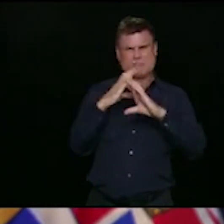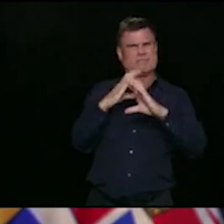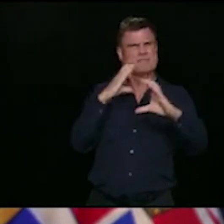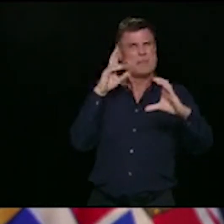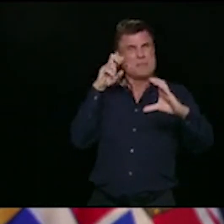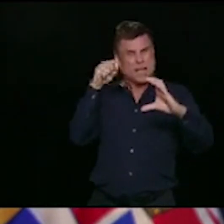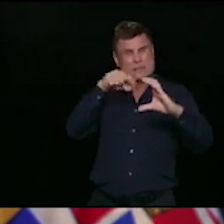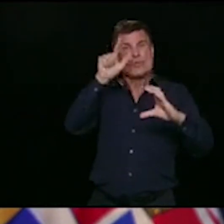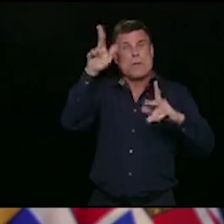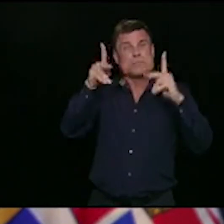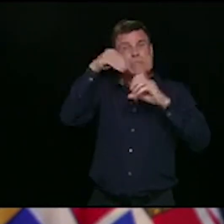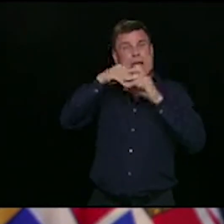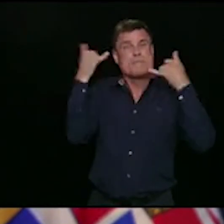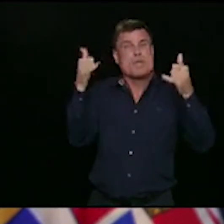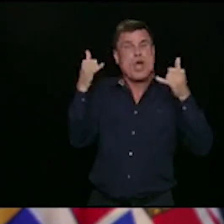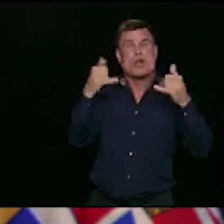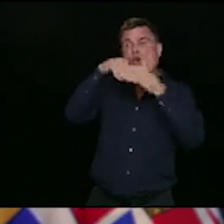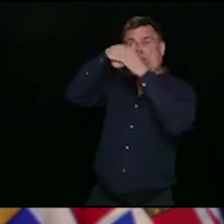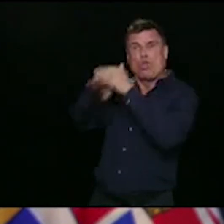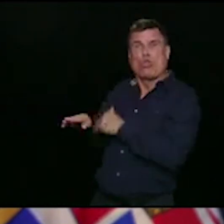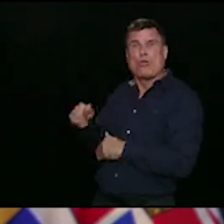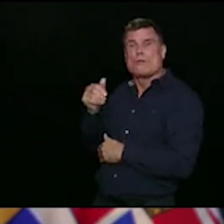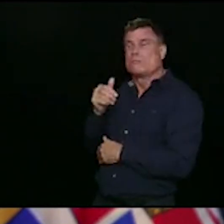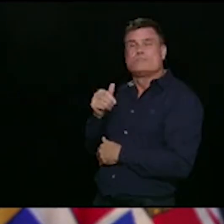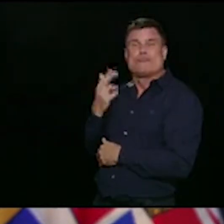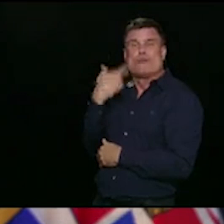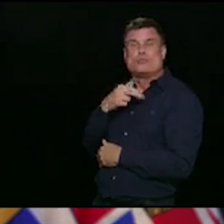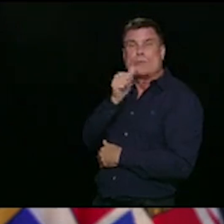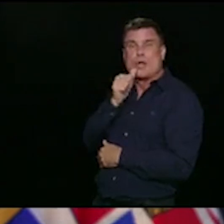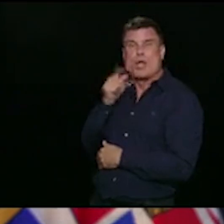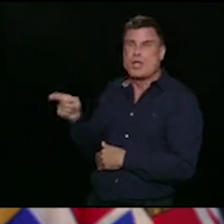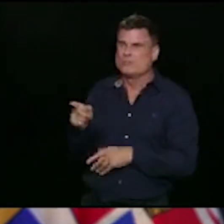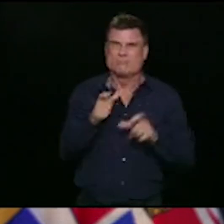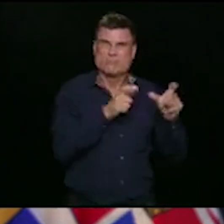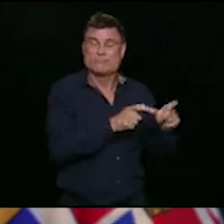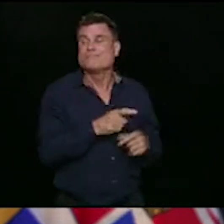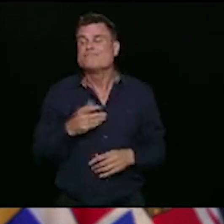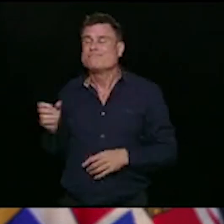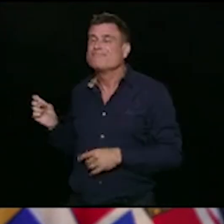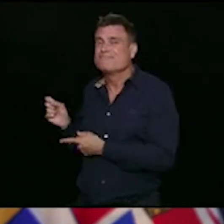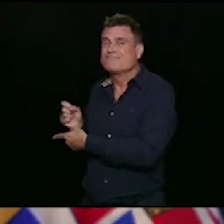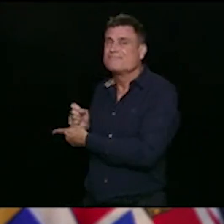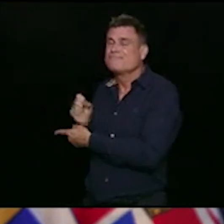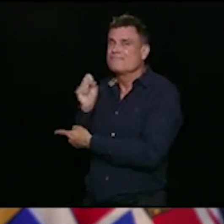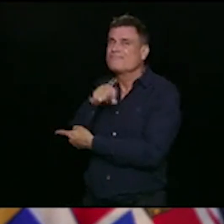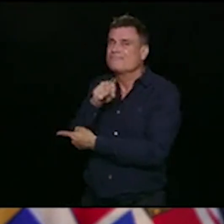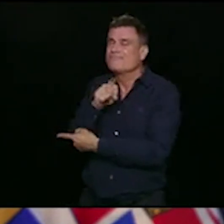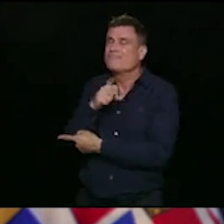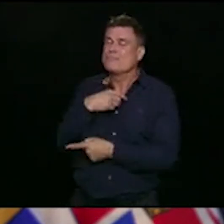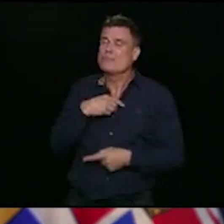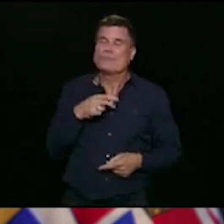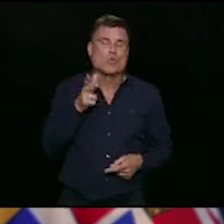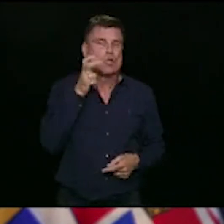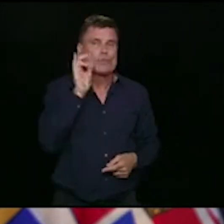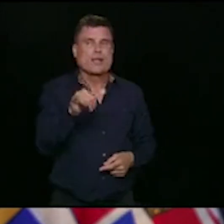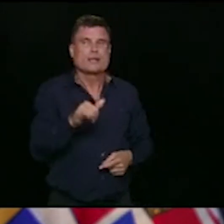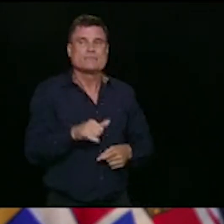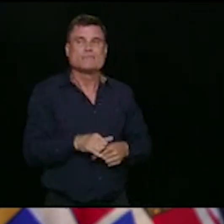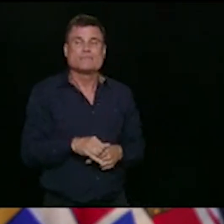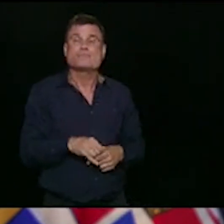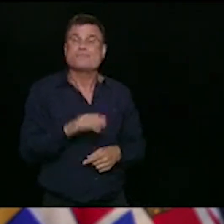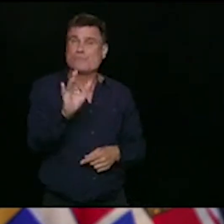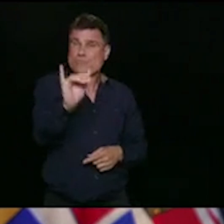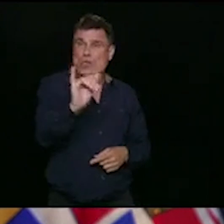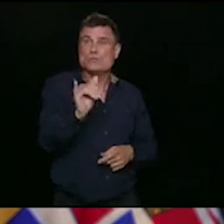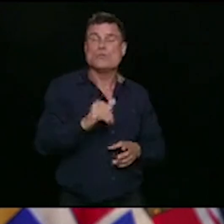still happening, and that I spoke to an industry rep who said they're still having issues with people following the rules at bars and nightclubs? I